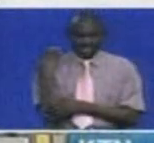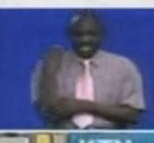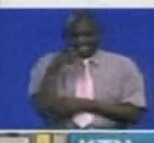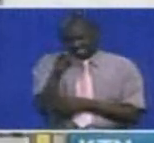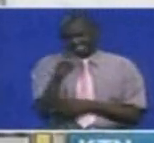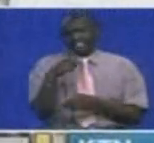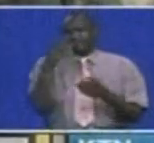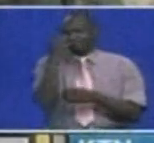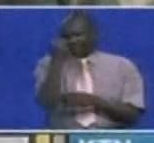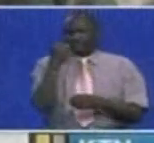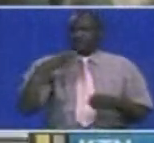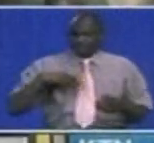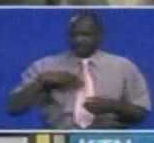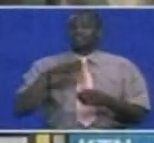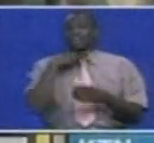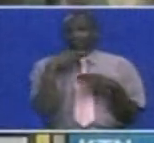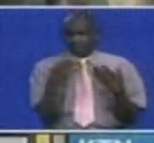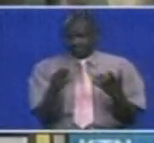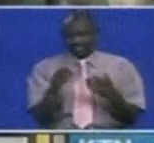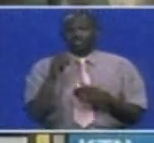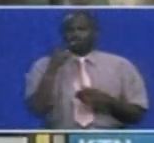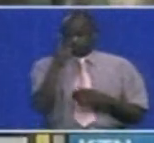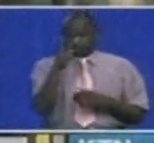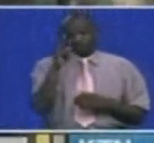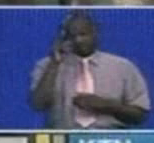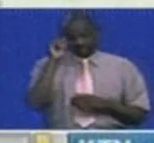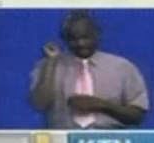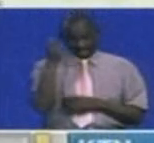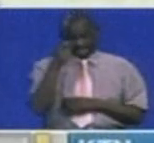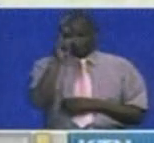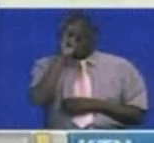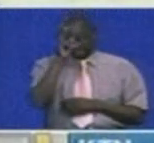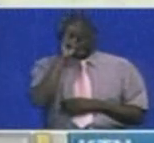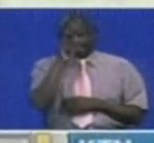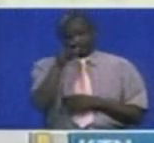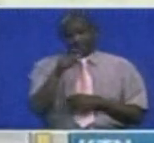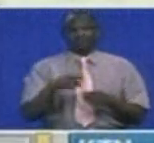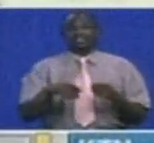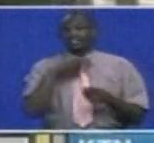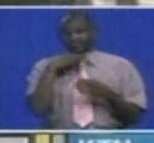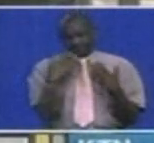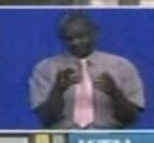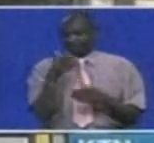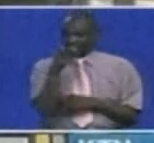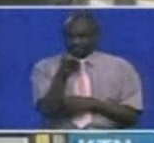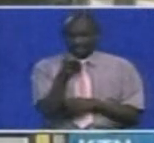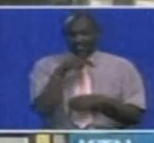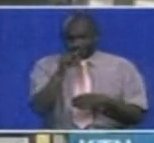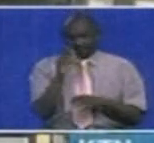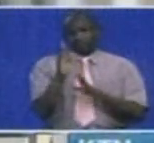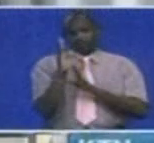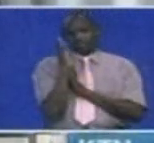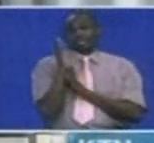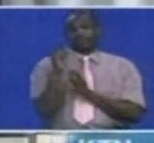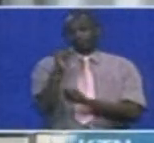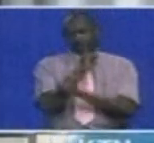five people killed, including two Kenya police reservists who supplement the uniformed officers in keeping vigil in the region.